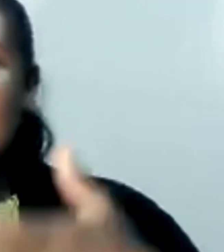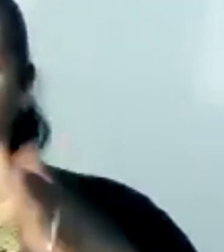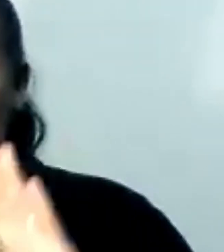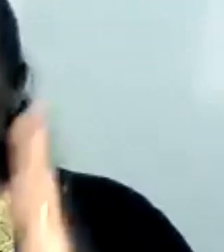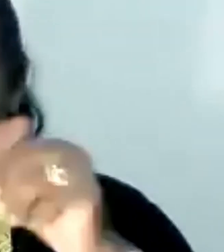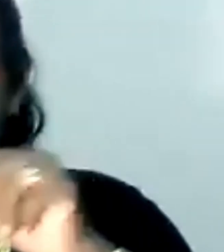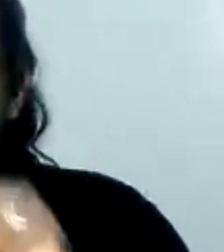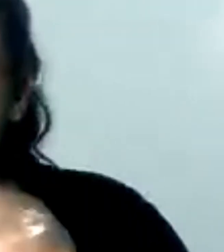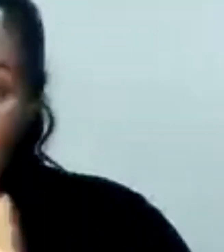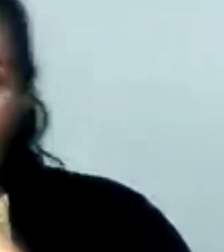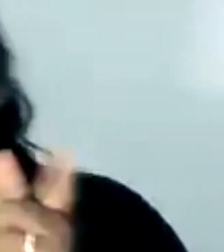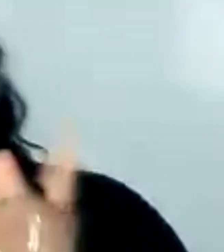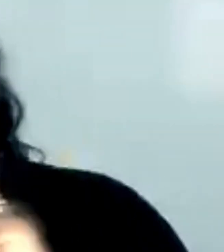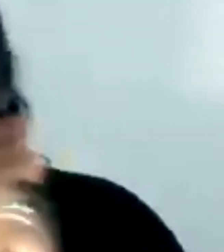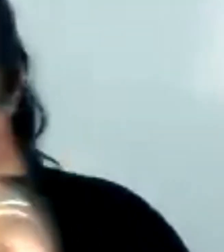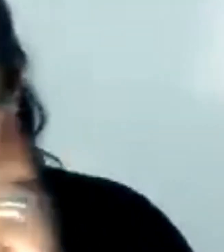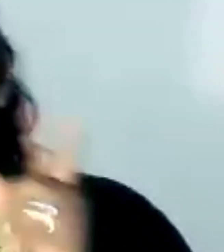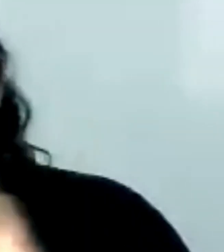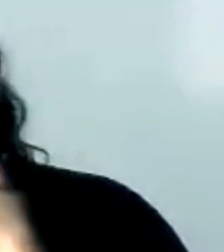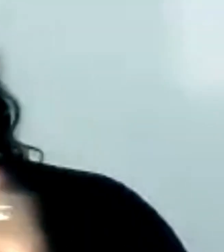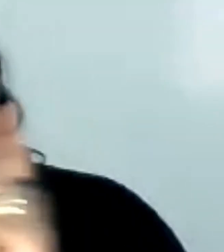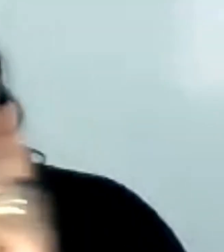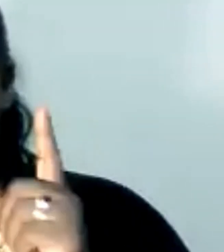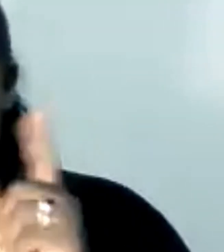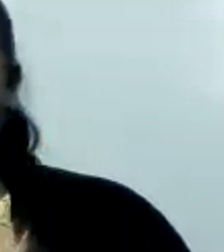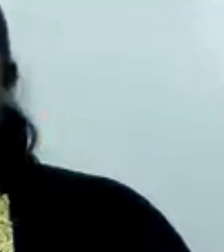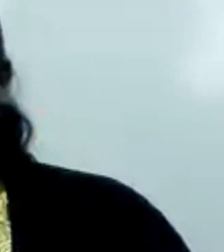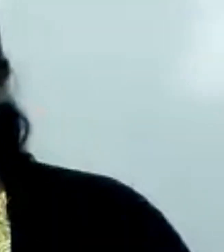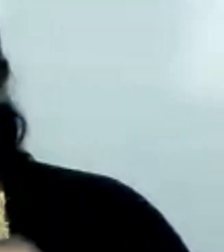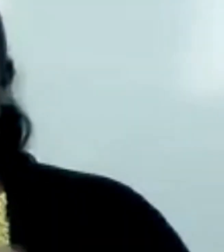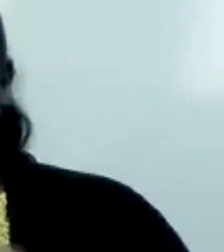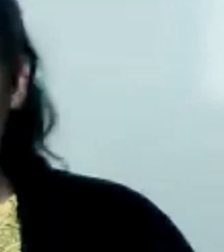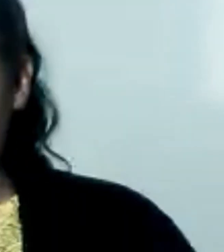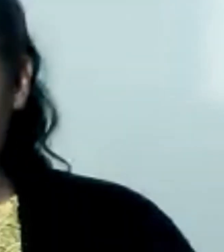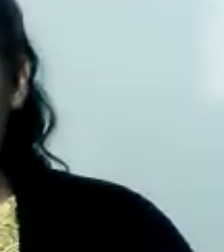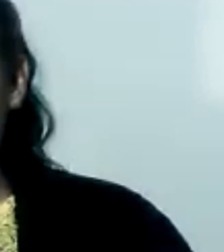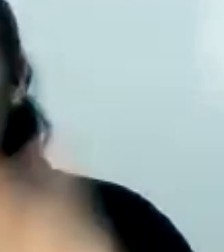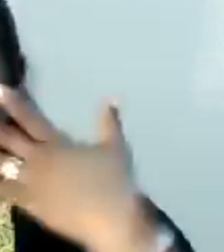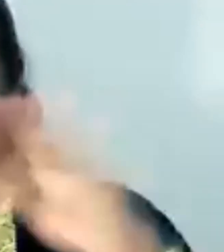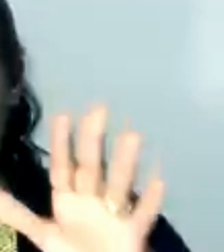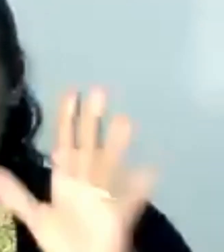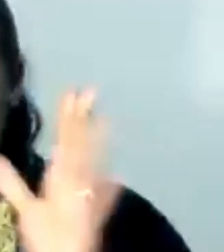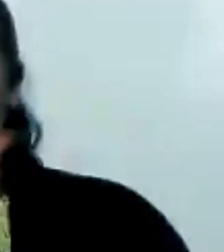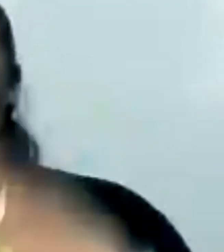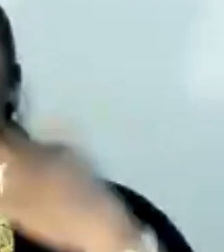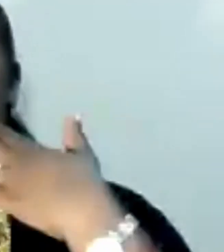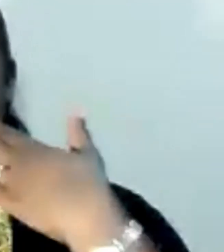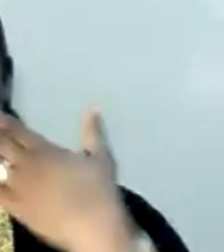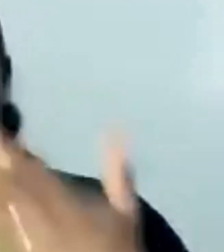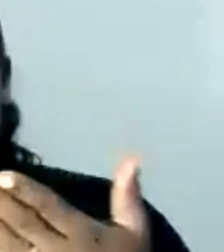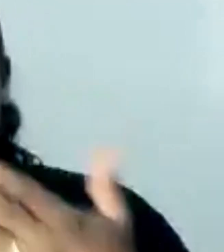but it will sign off at 9 o'clock. So thanks again for joining us